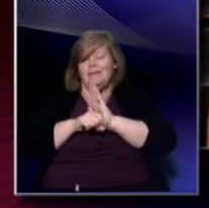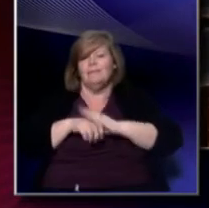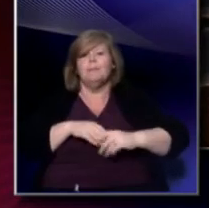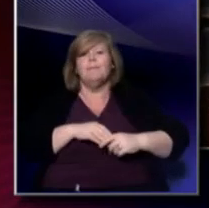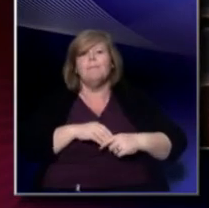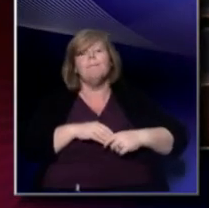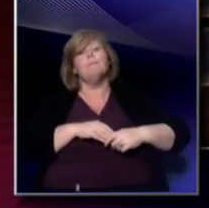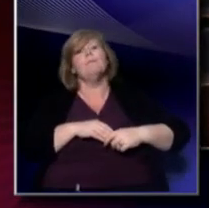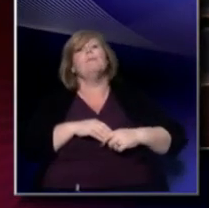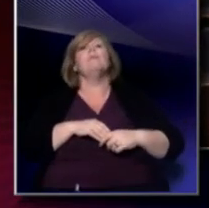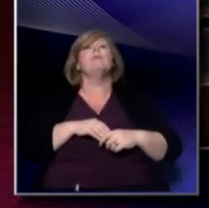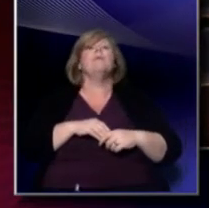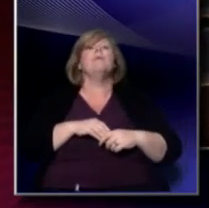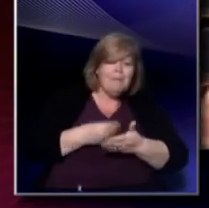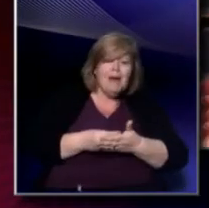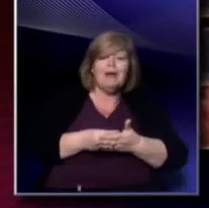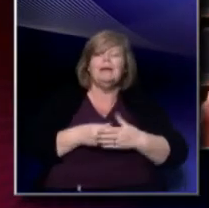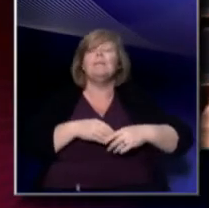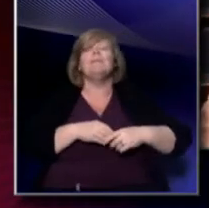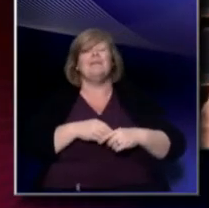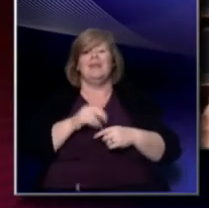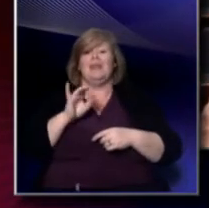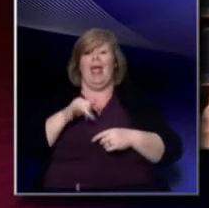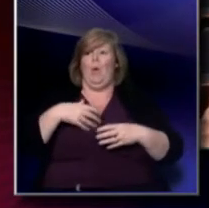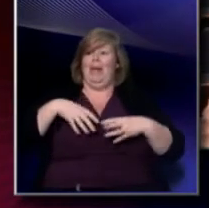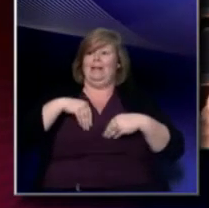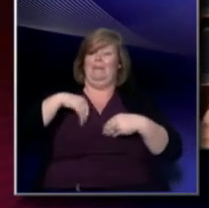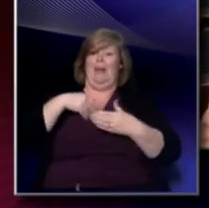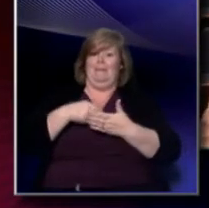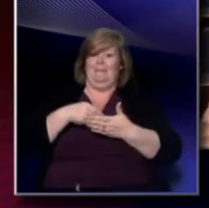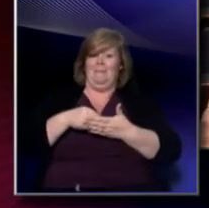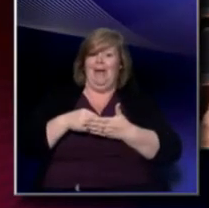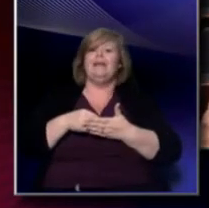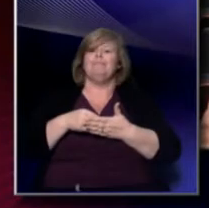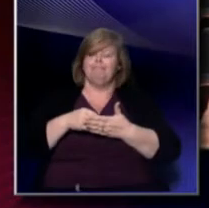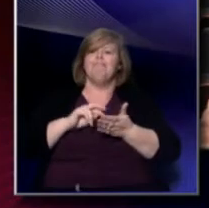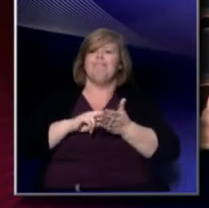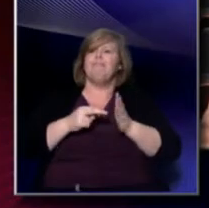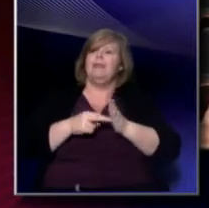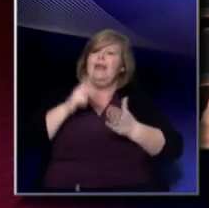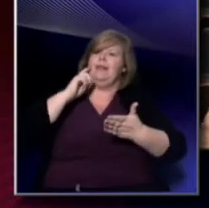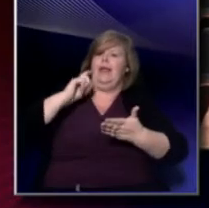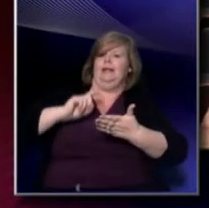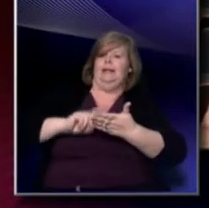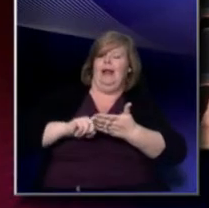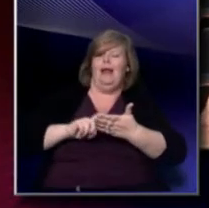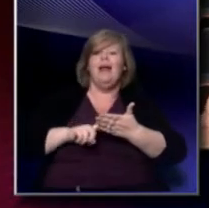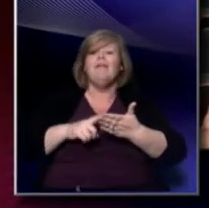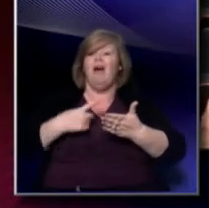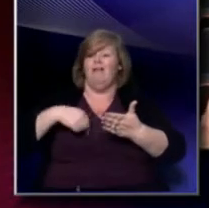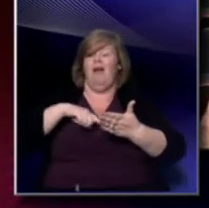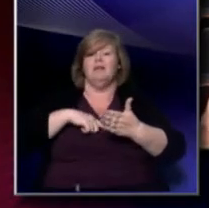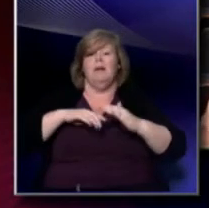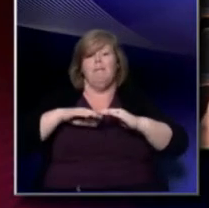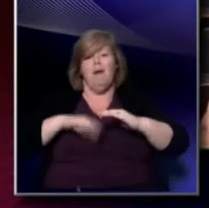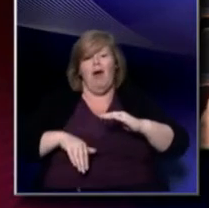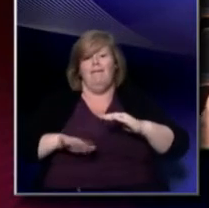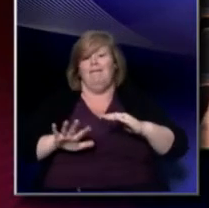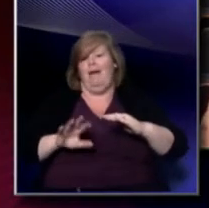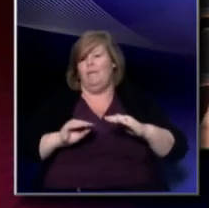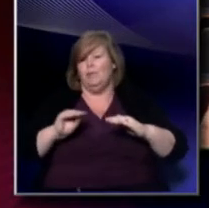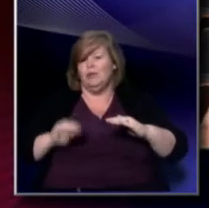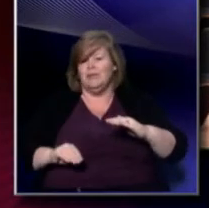And so, in the state of Arizona, we are identified as in the bottom 5% of Arizona schools, of those schools that